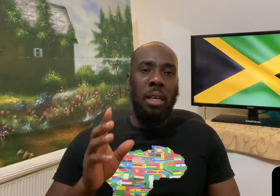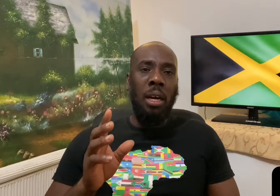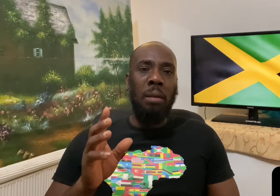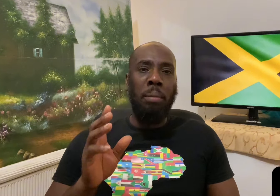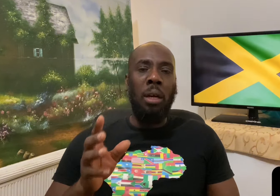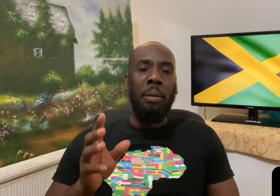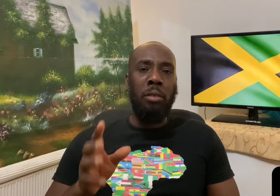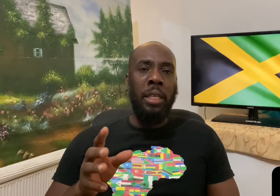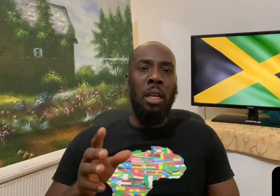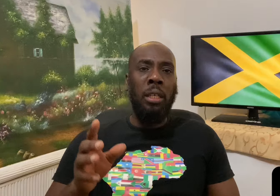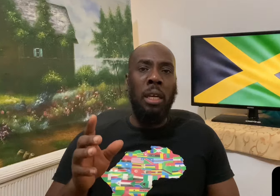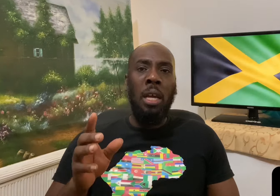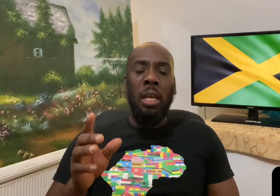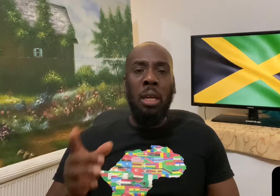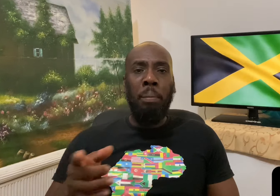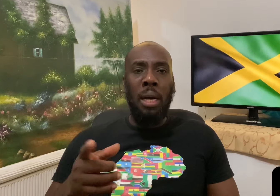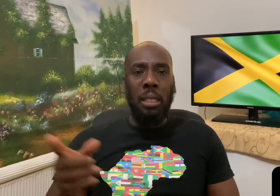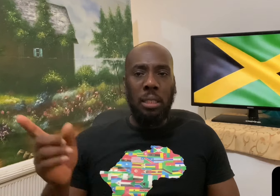high unemployment rate.